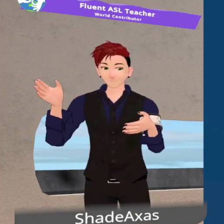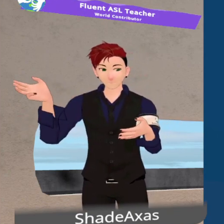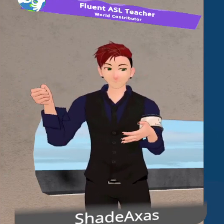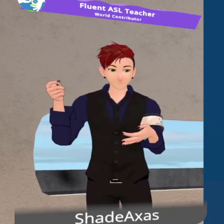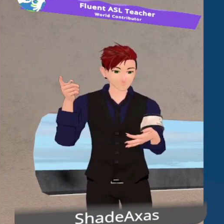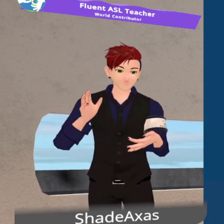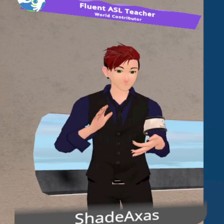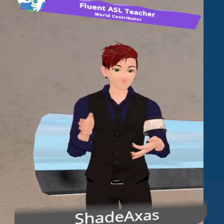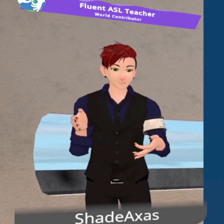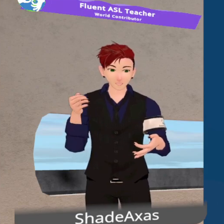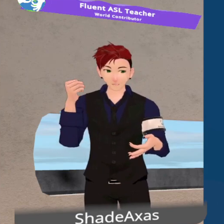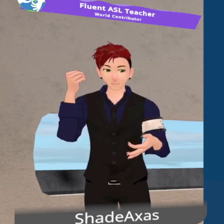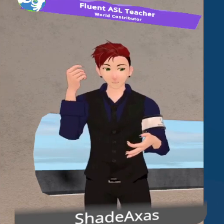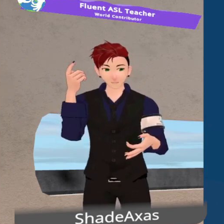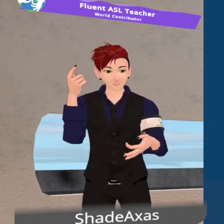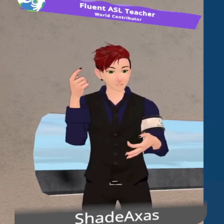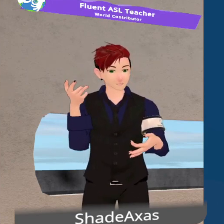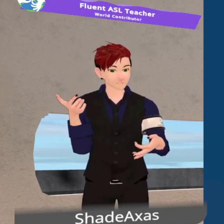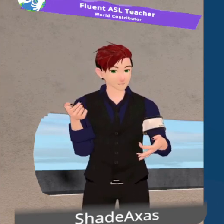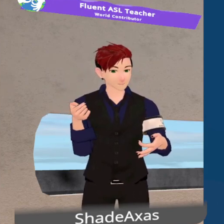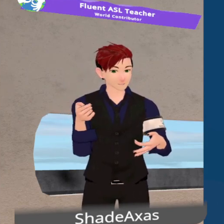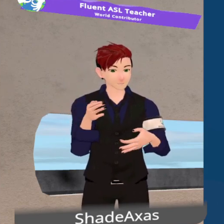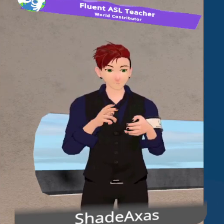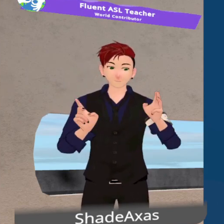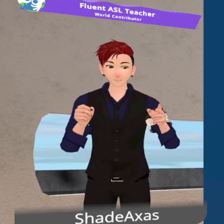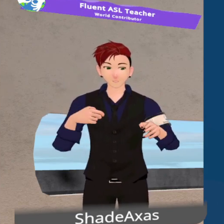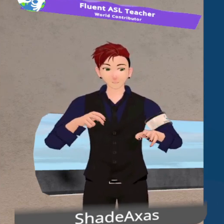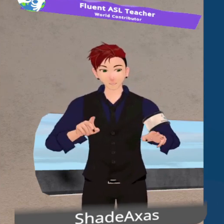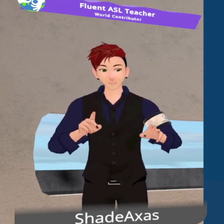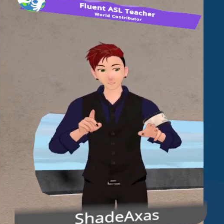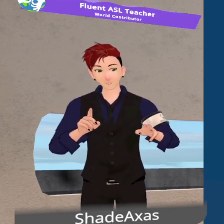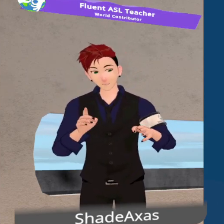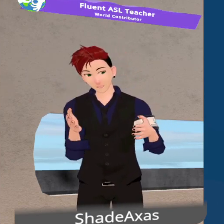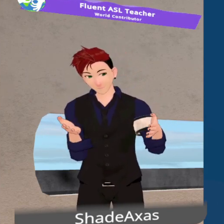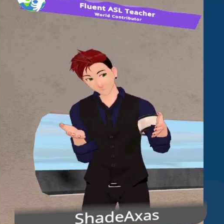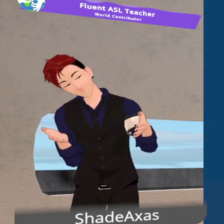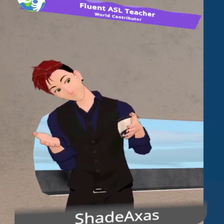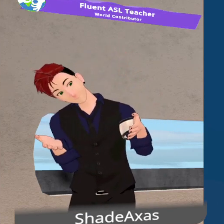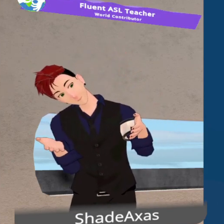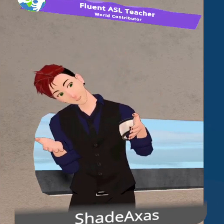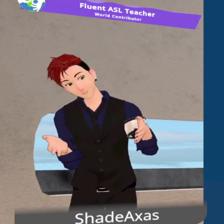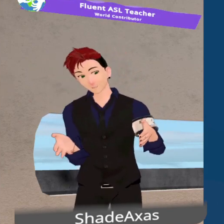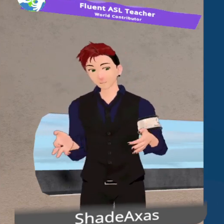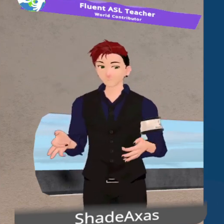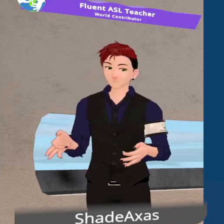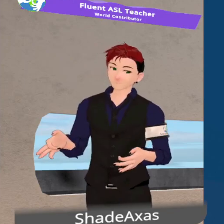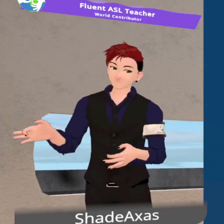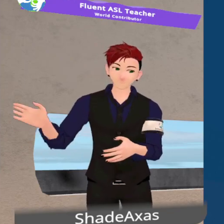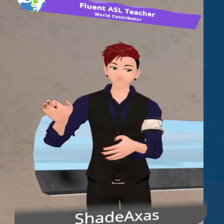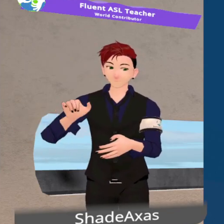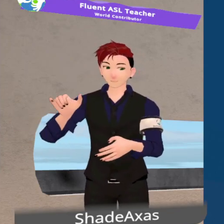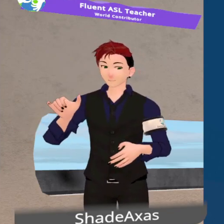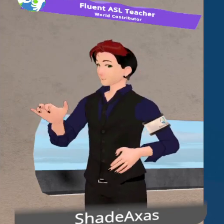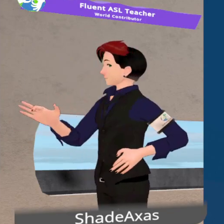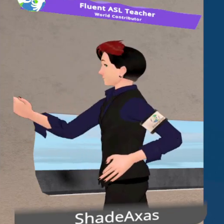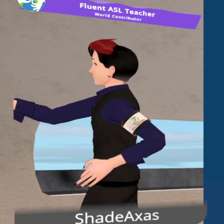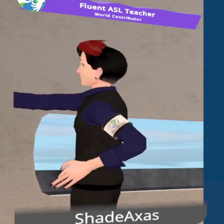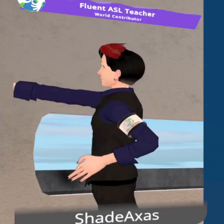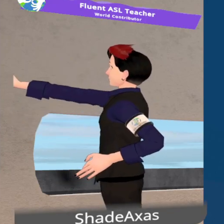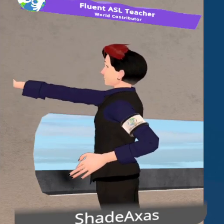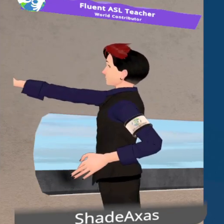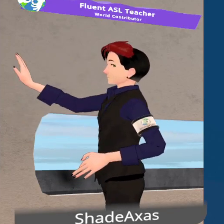part, fine, you're going to be understandable, but people are going to look at you like, what are you doing? It's the same